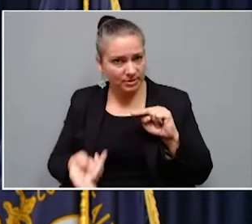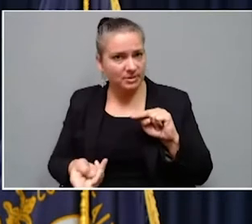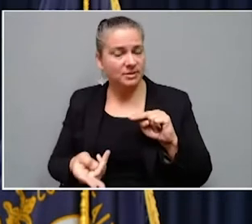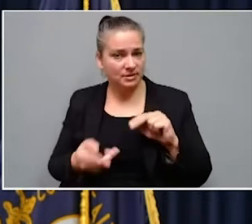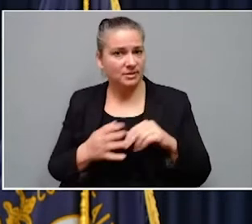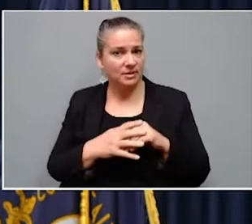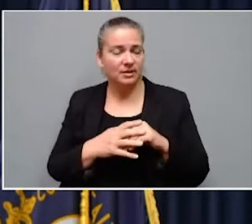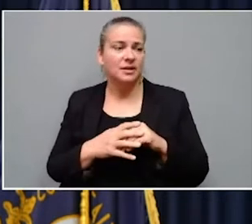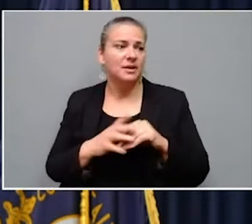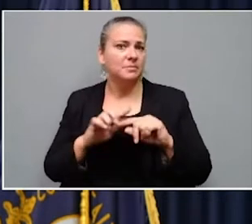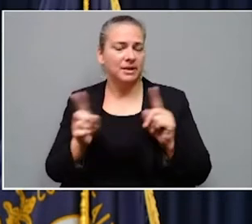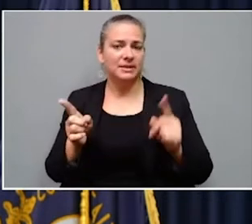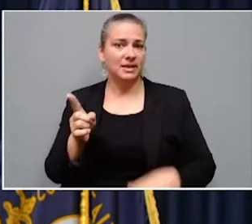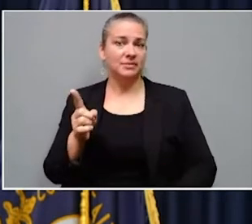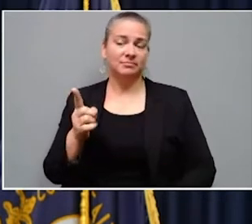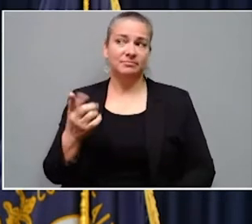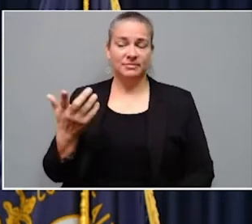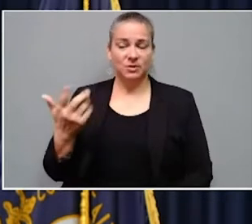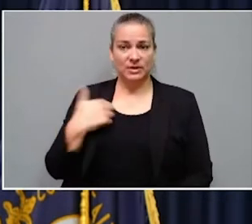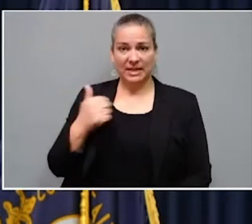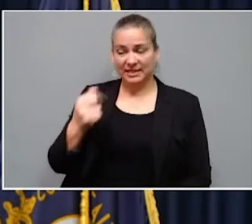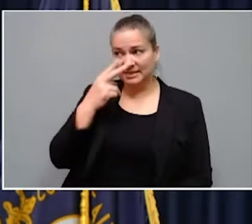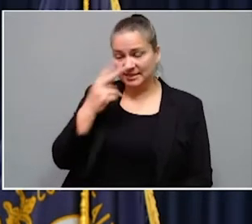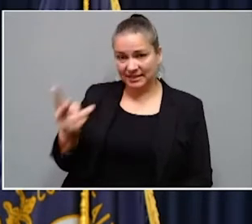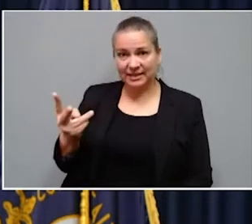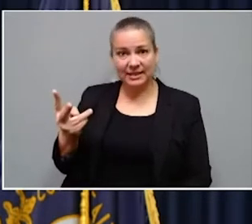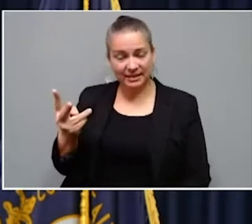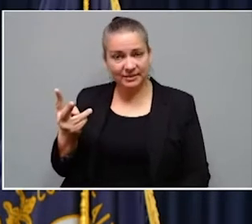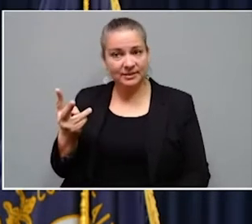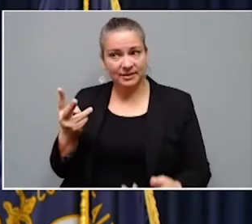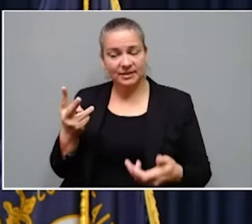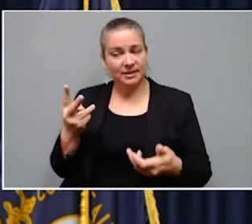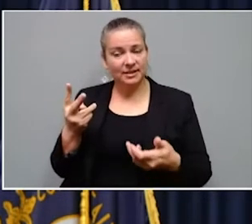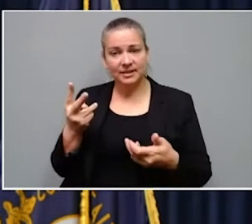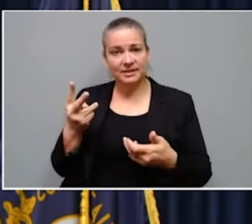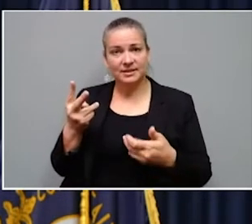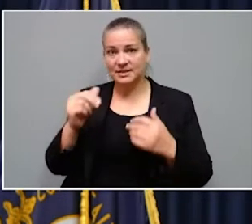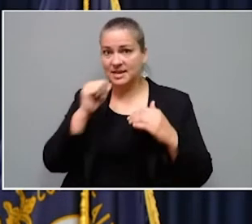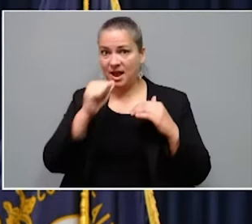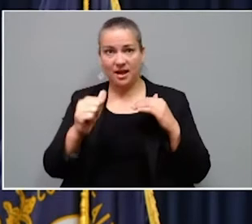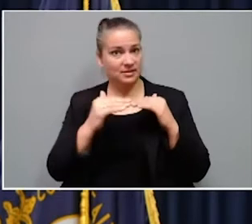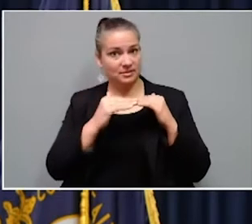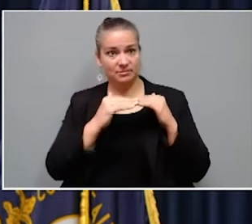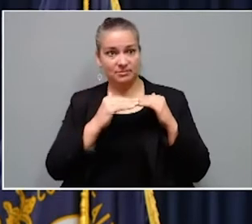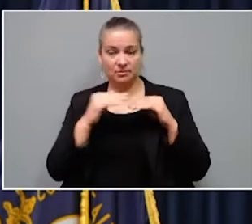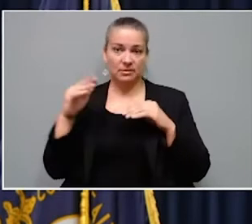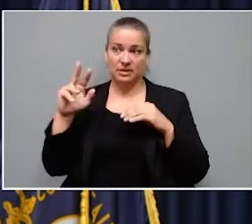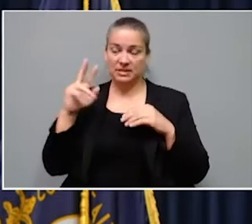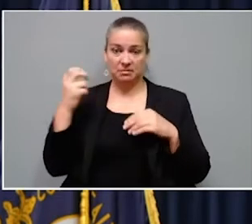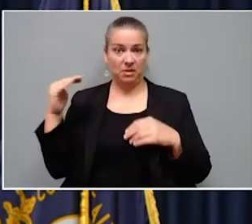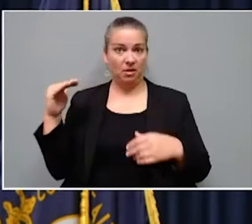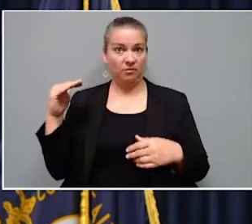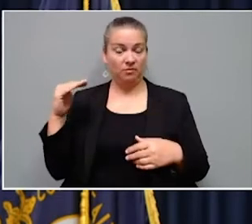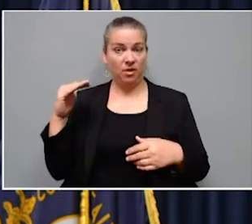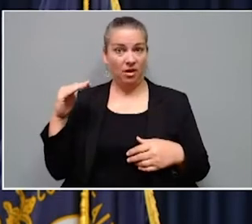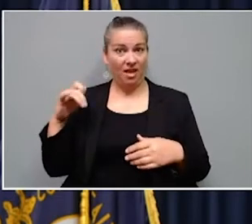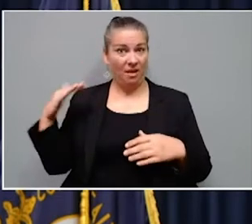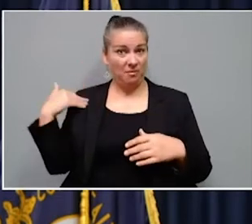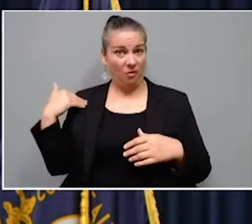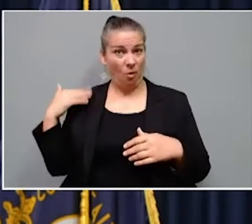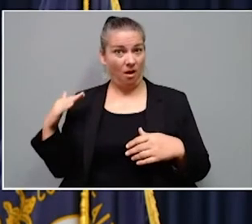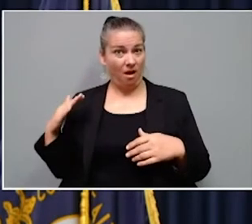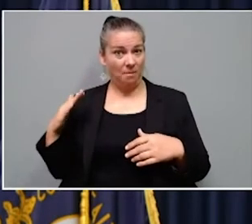is a real trend. It's a positive trend. It has not plateaued. It is moving downward, which is reason for